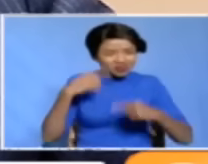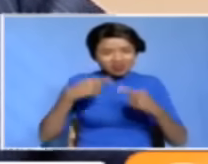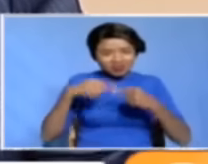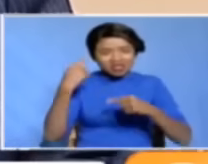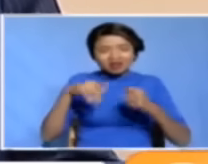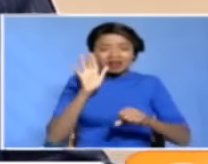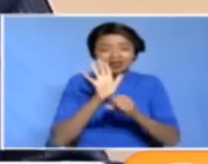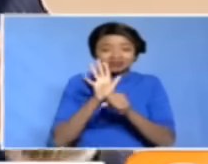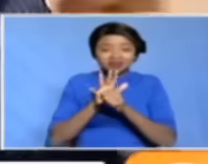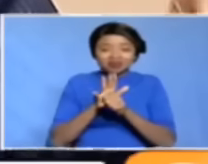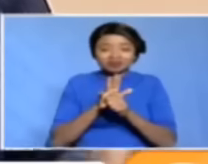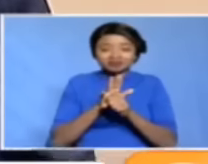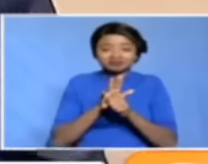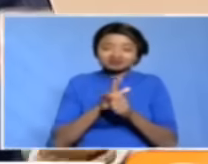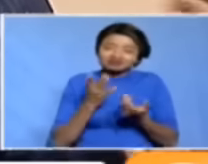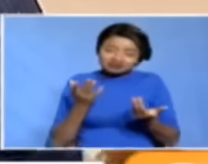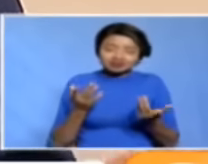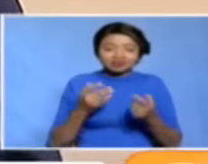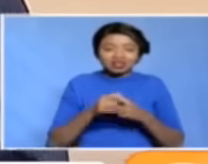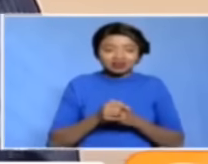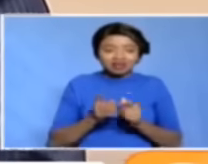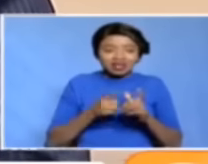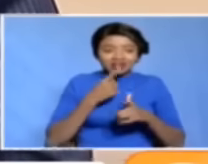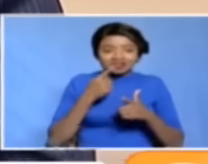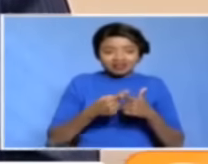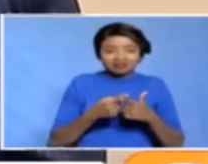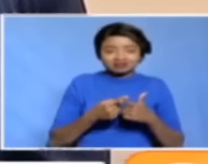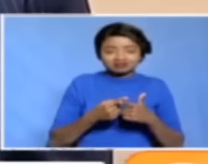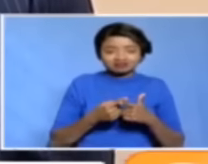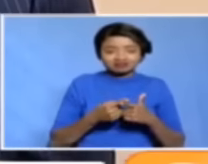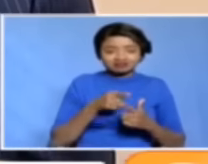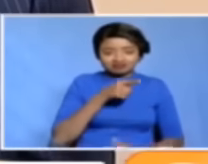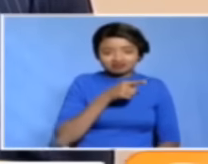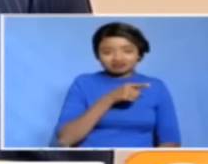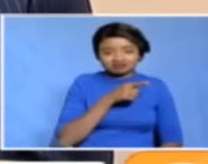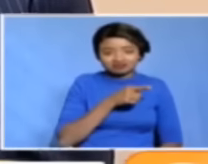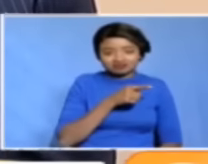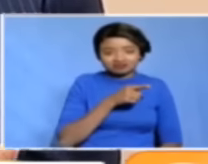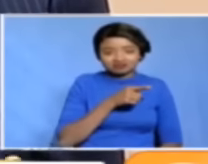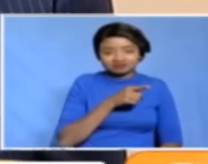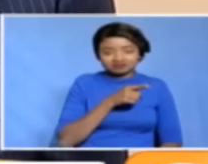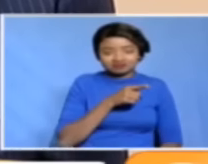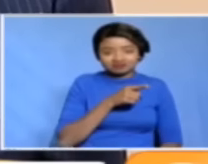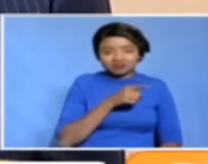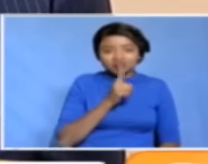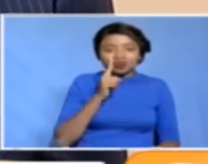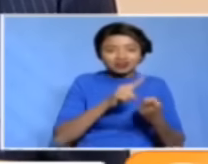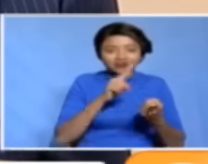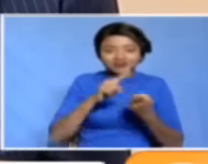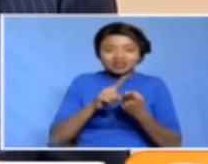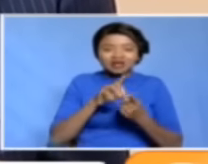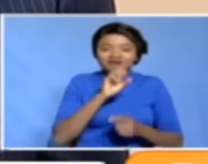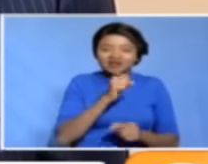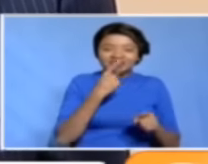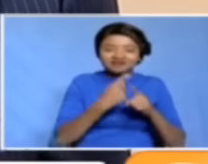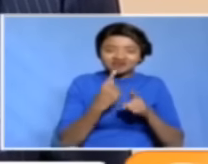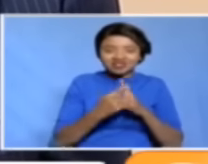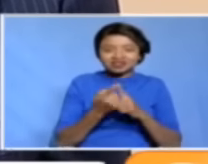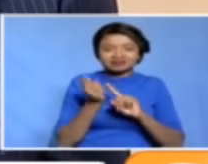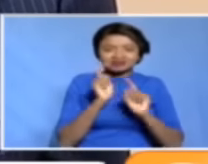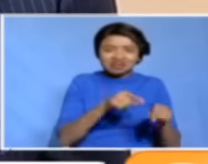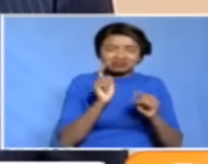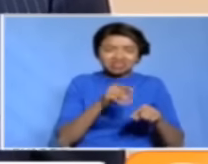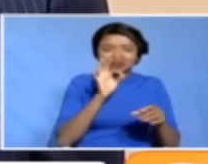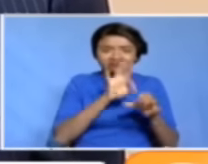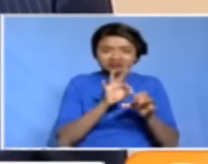parliament as possible, then that will reduce this. Every 5 years we go to the brink of a